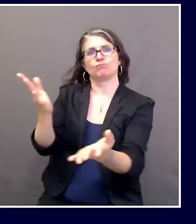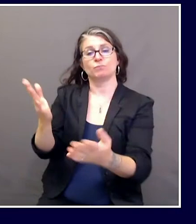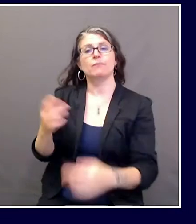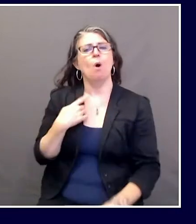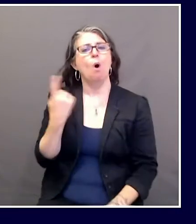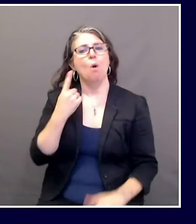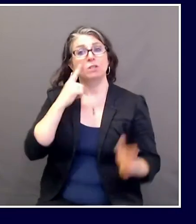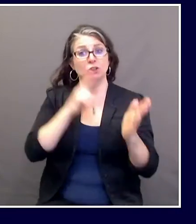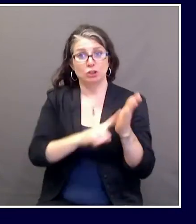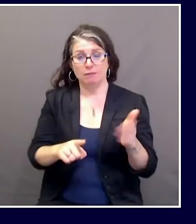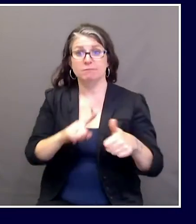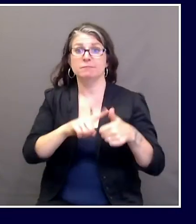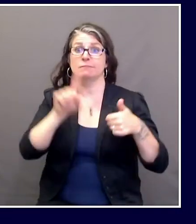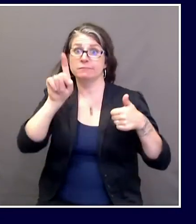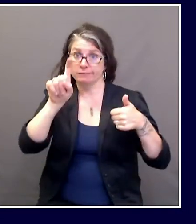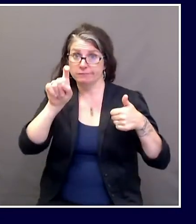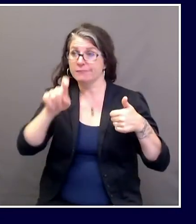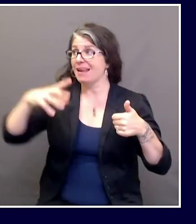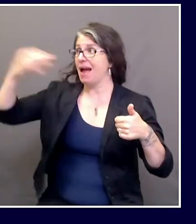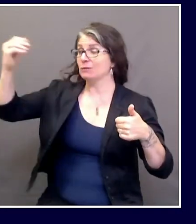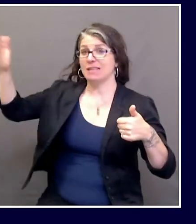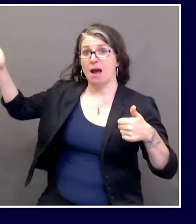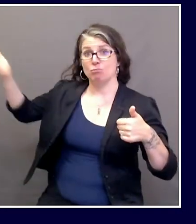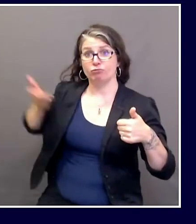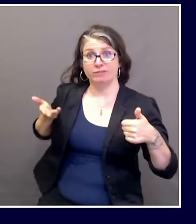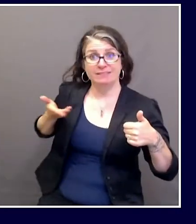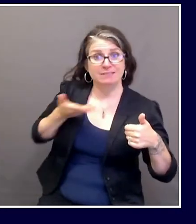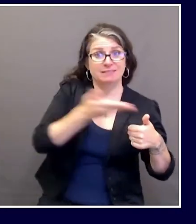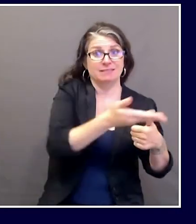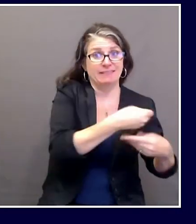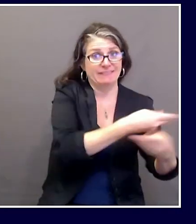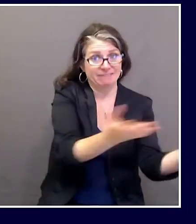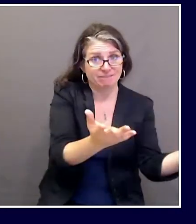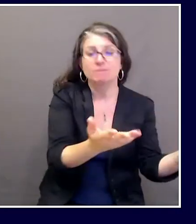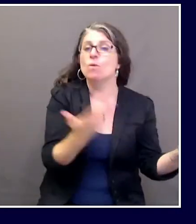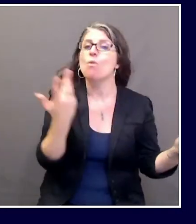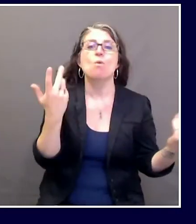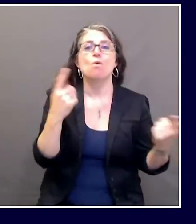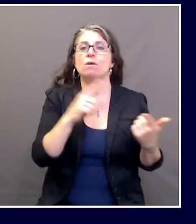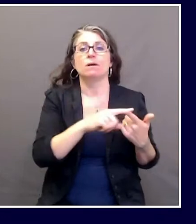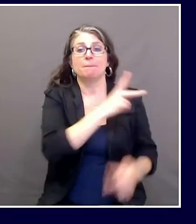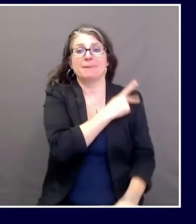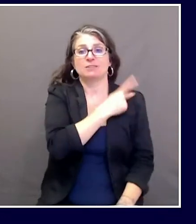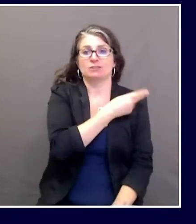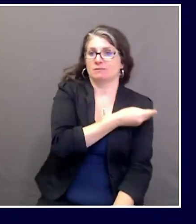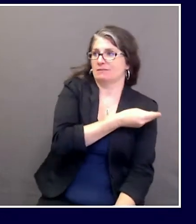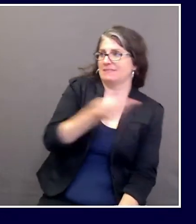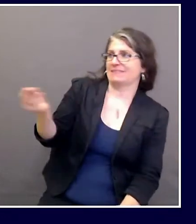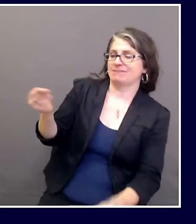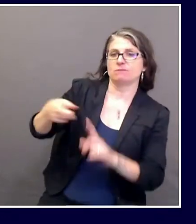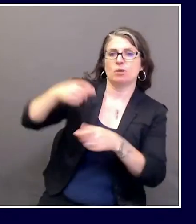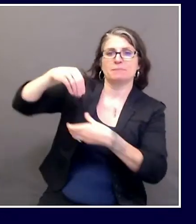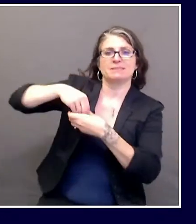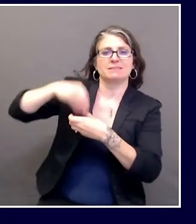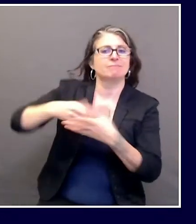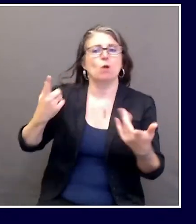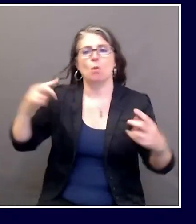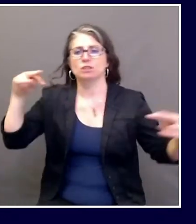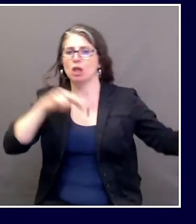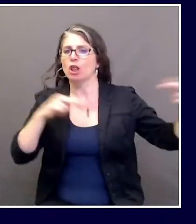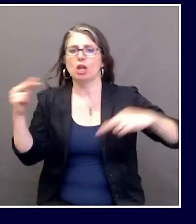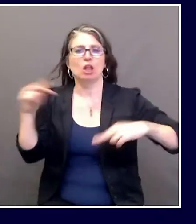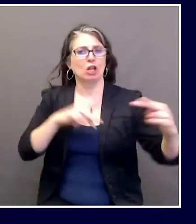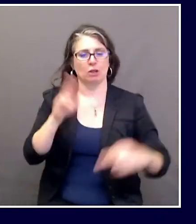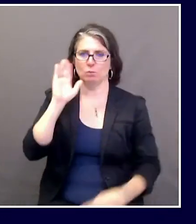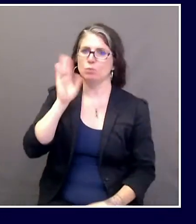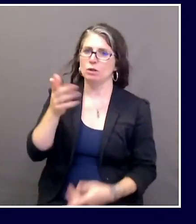That's one of the keys of the investigation, is to try to understand and elucidate what that direction of transmission was. Was it staff to patient